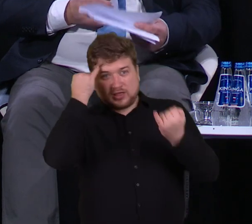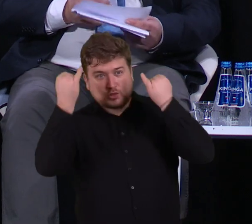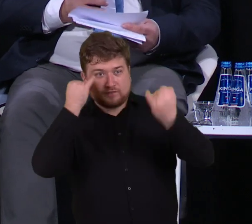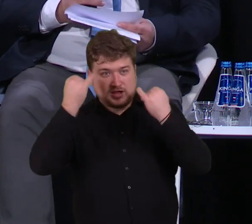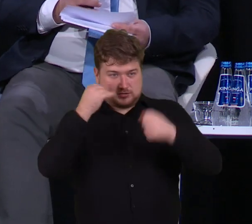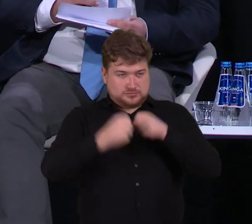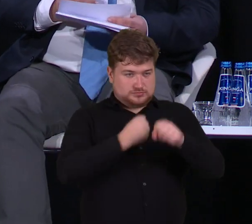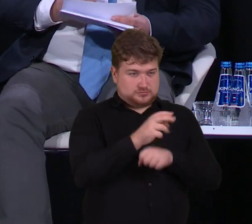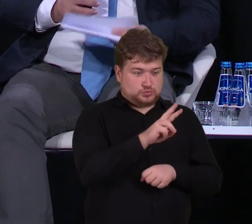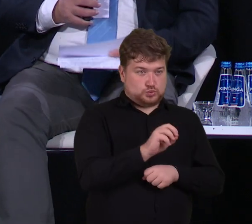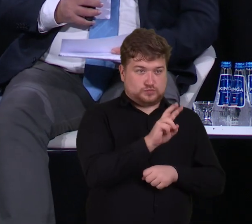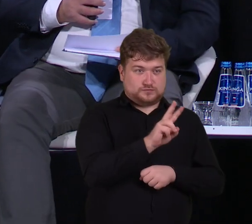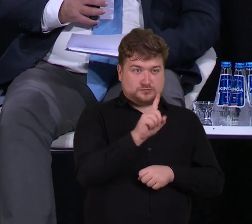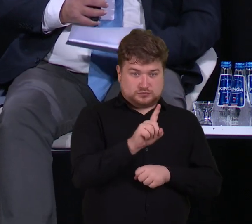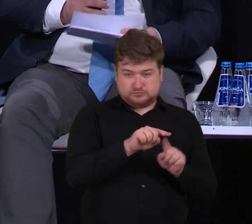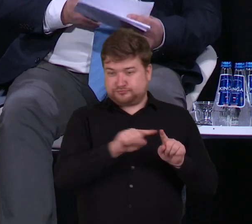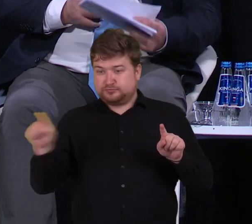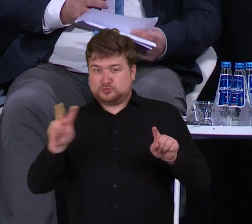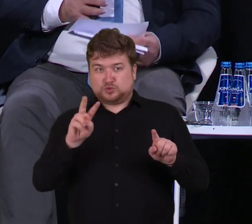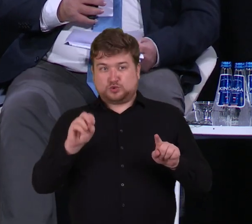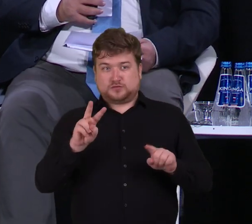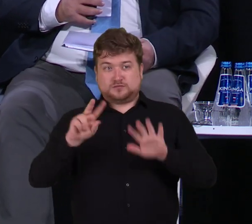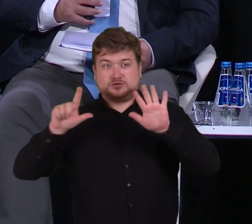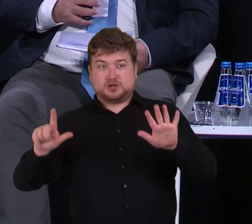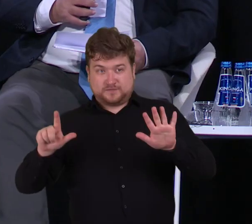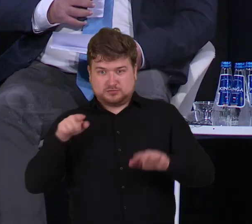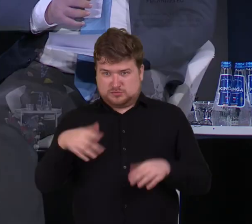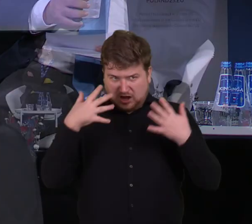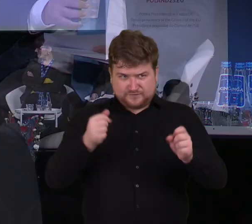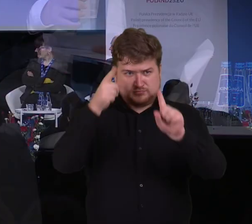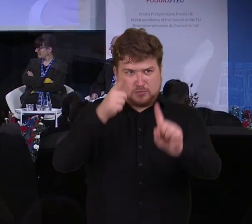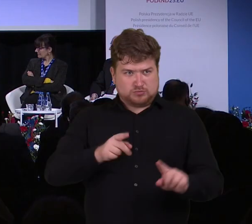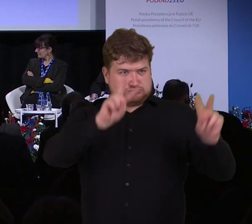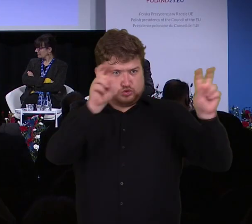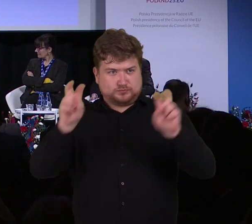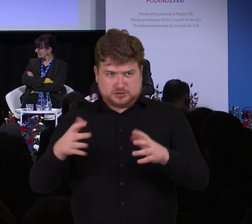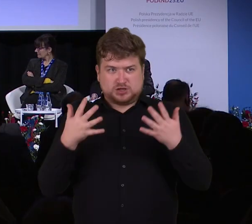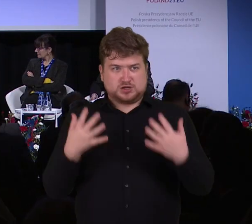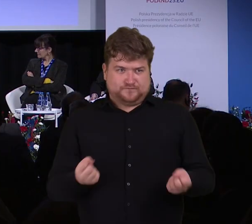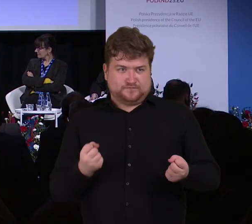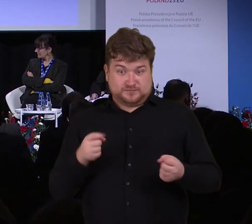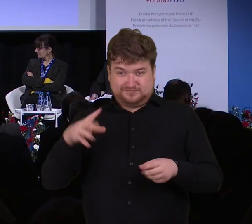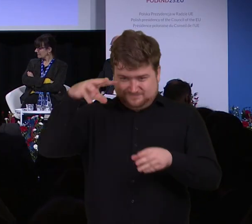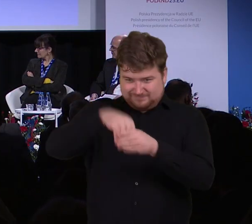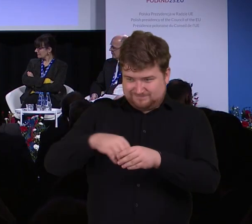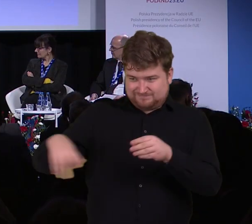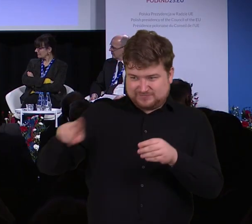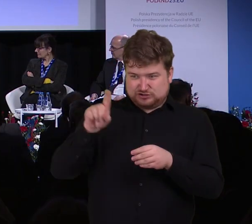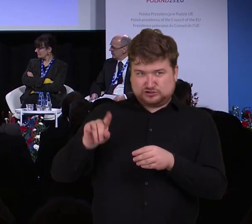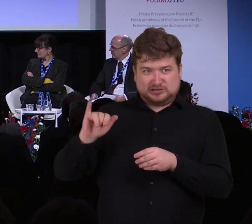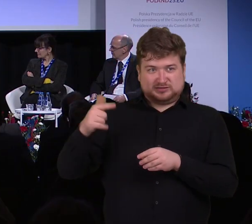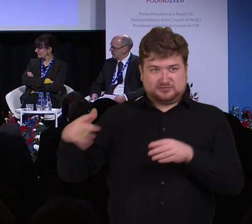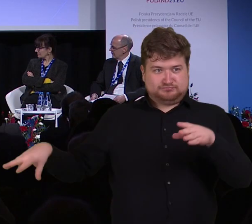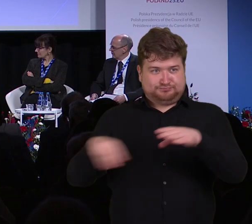objective 5.2. And we have... How are you choosing those subjects of this thematic ITI? It was